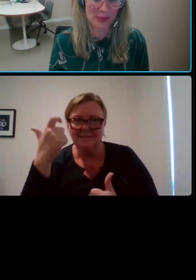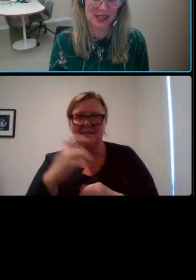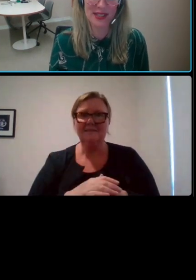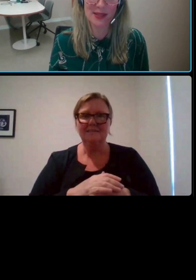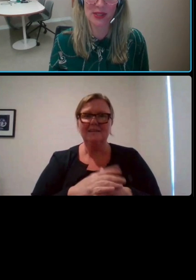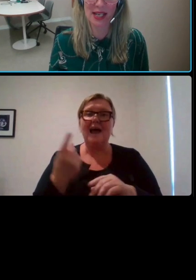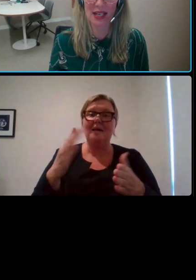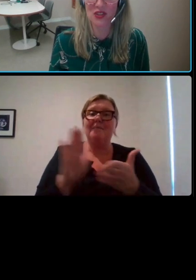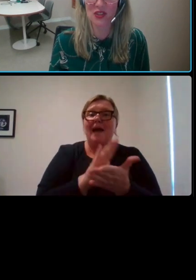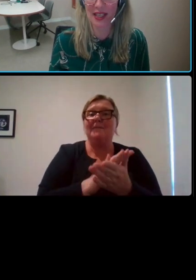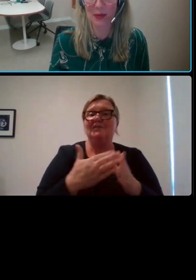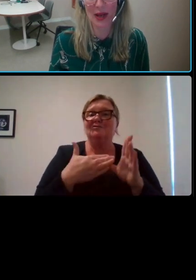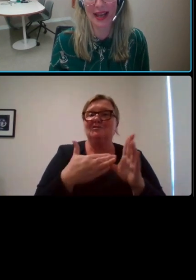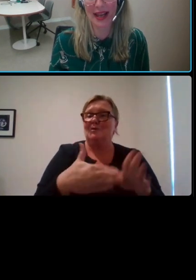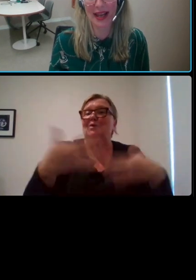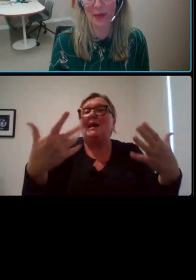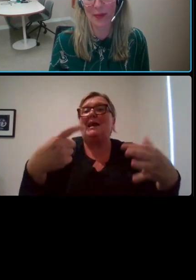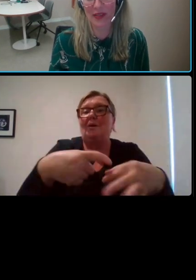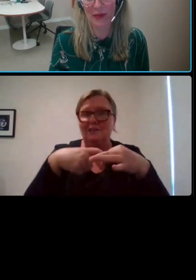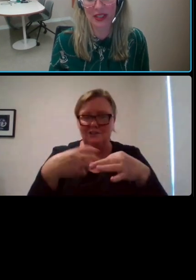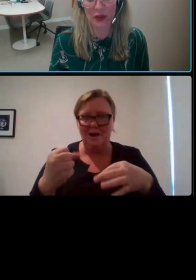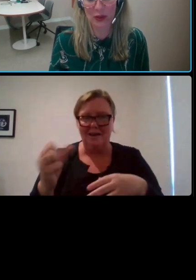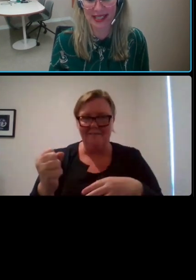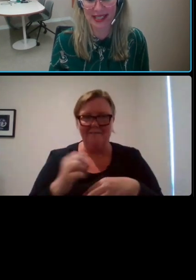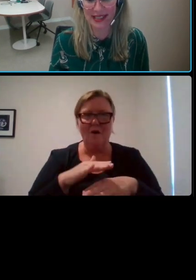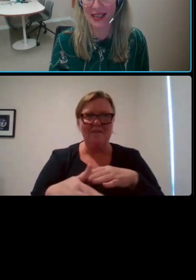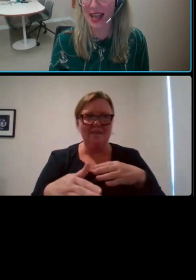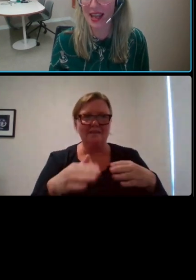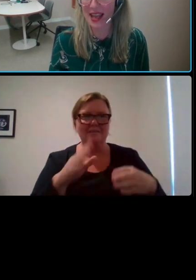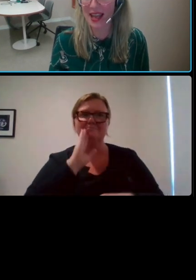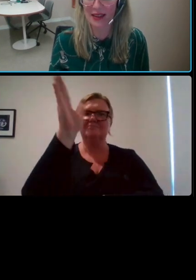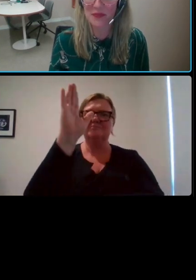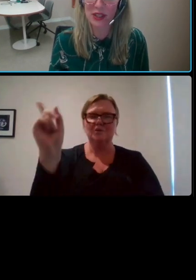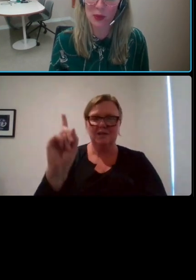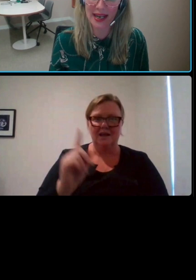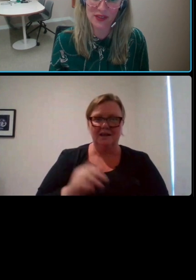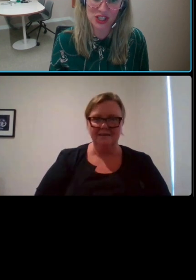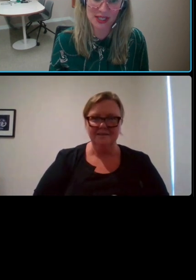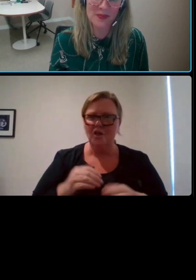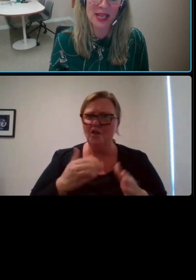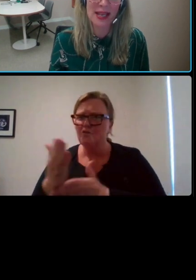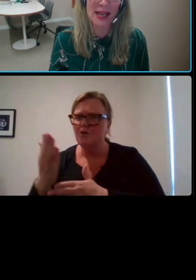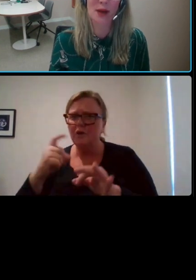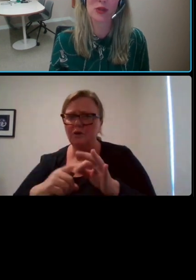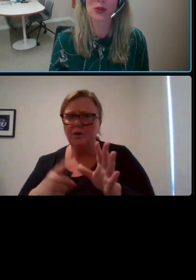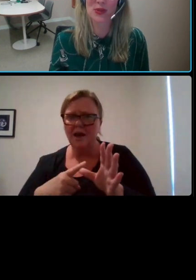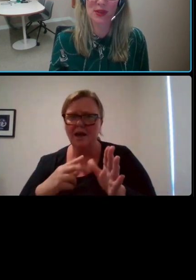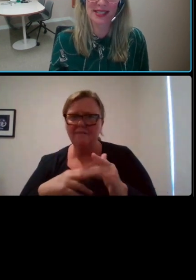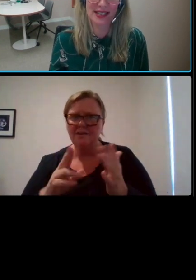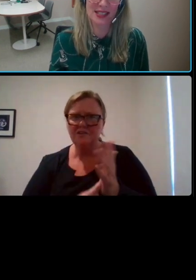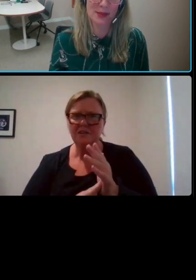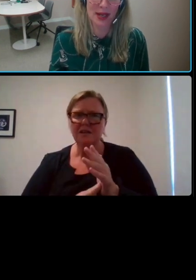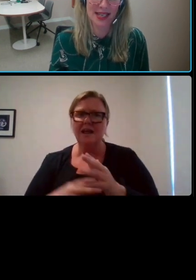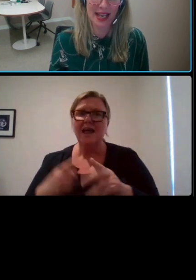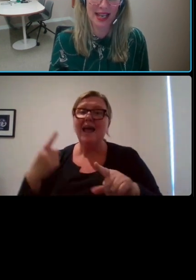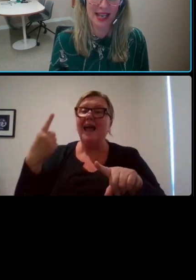I'm also happy to respond to any questions that you might have about the material presented today via the Q&A function. You can